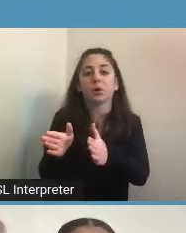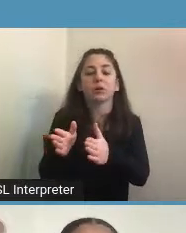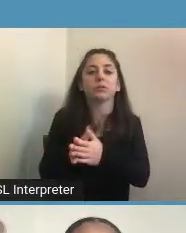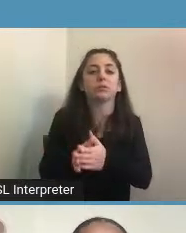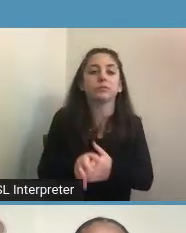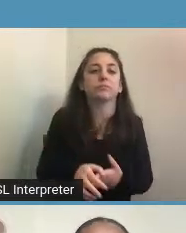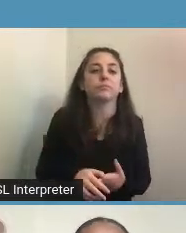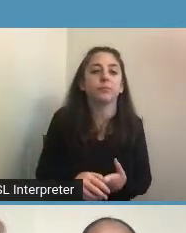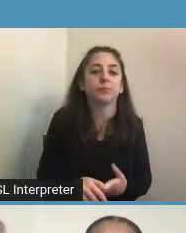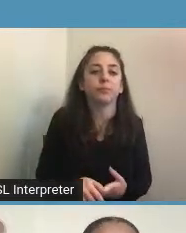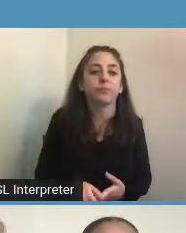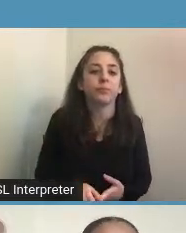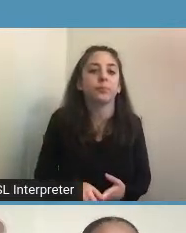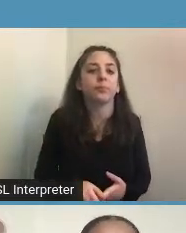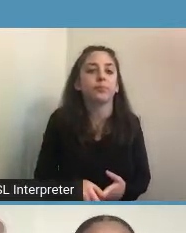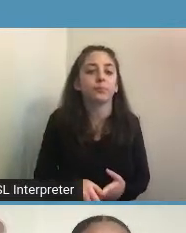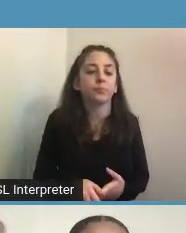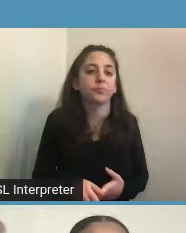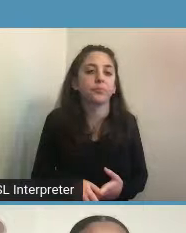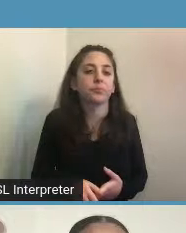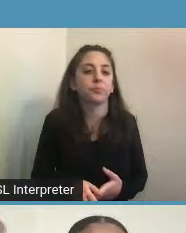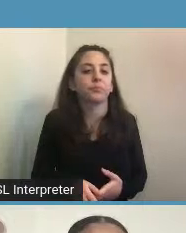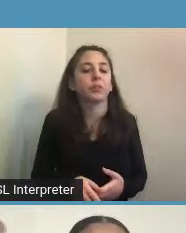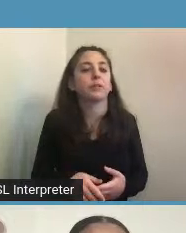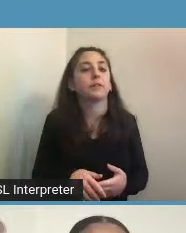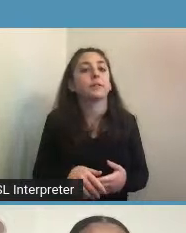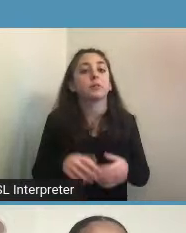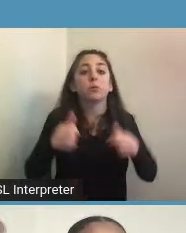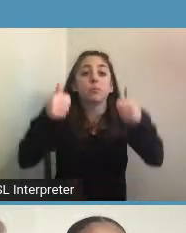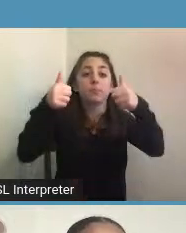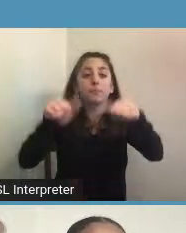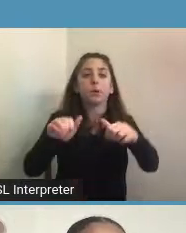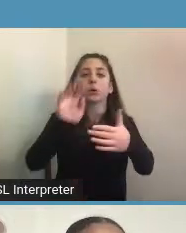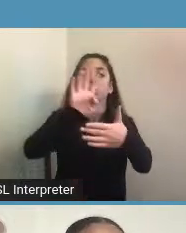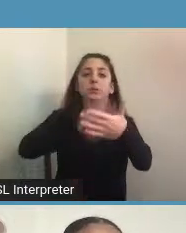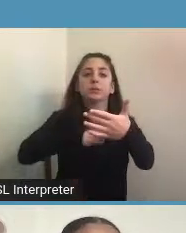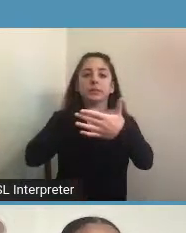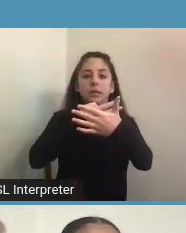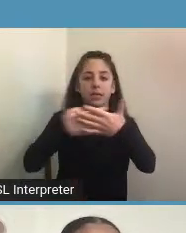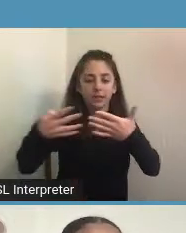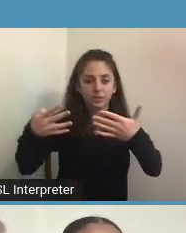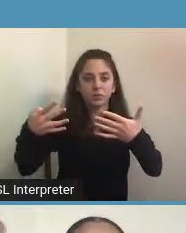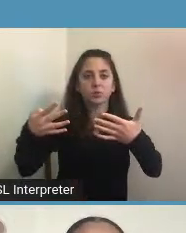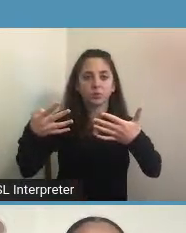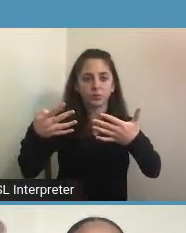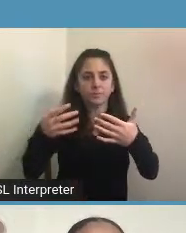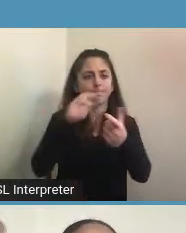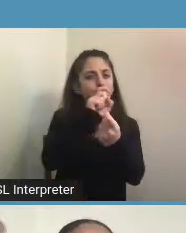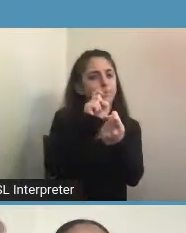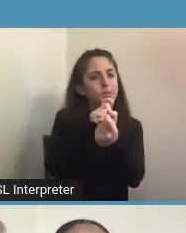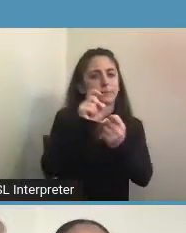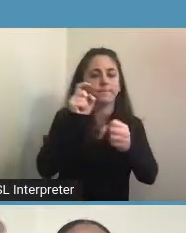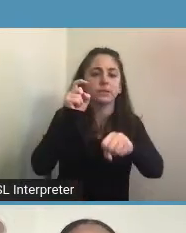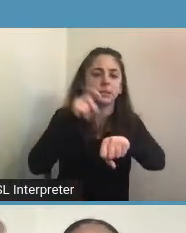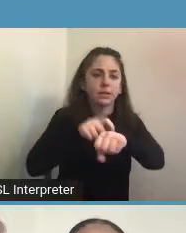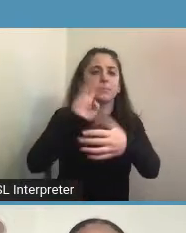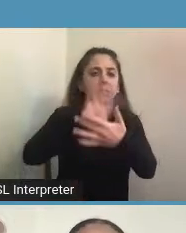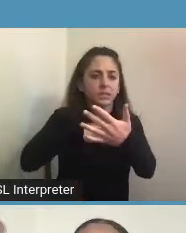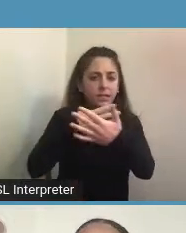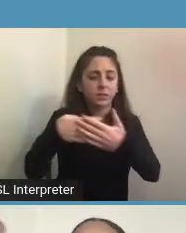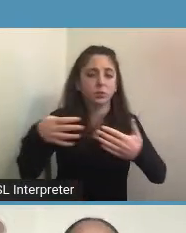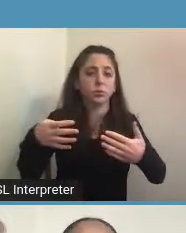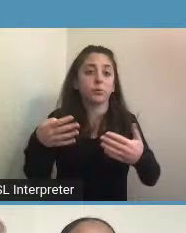it. Um, Schedule your posts to launch at a certain time, and you can do this the night